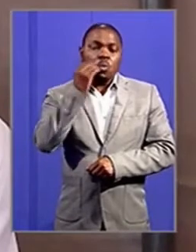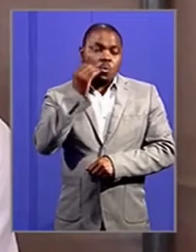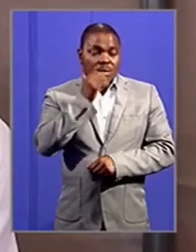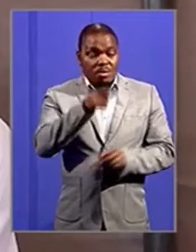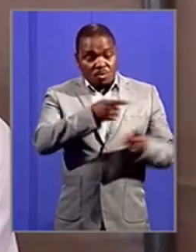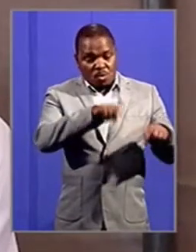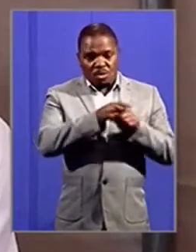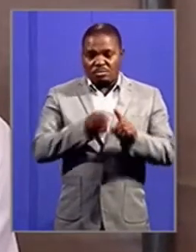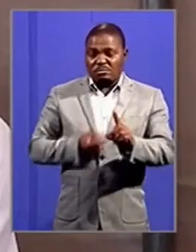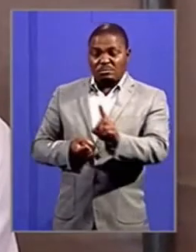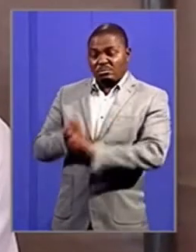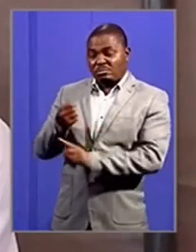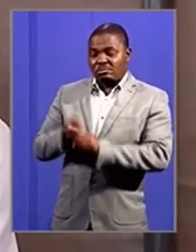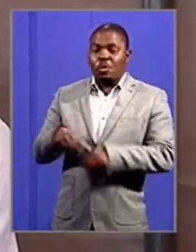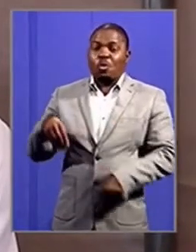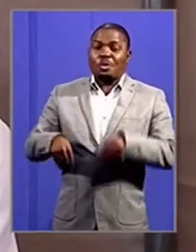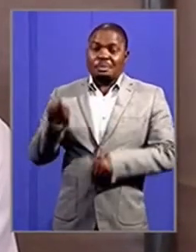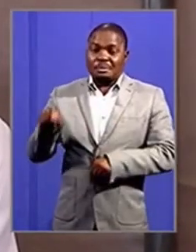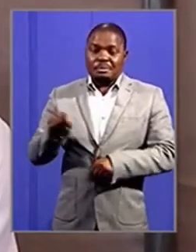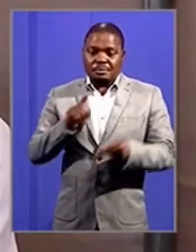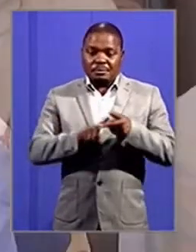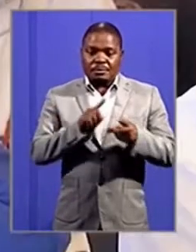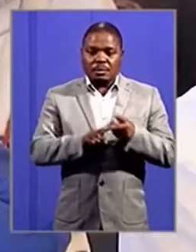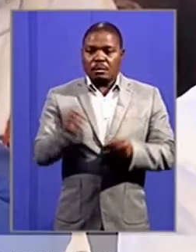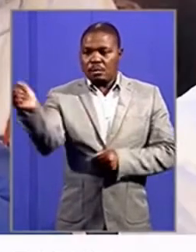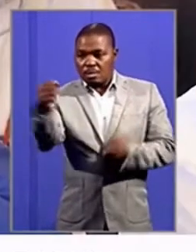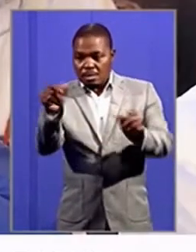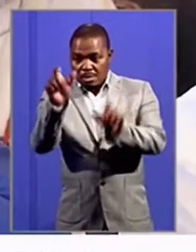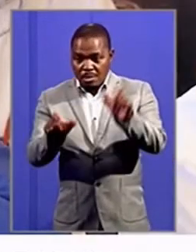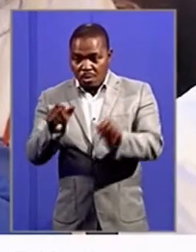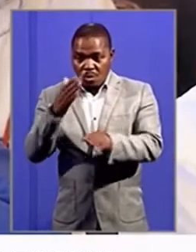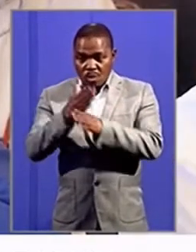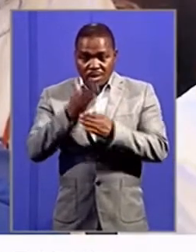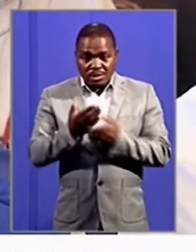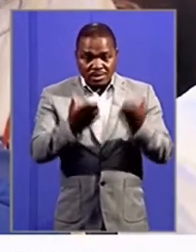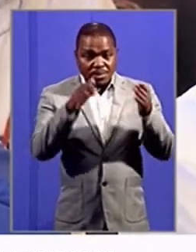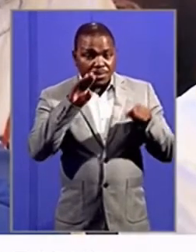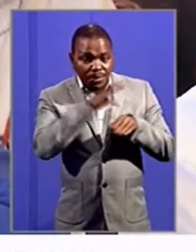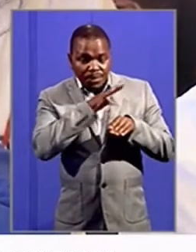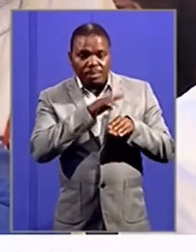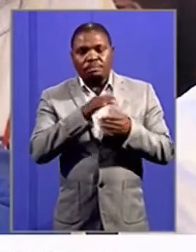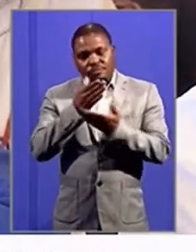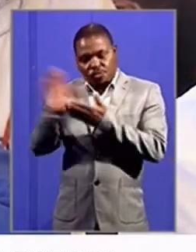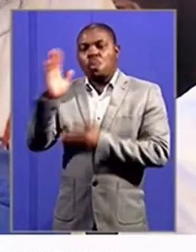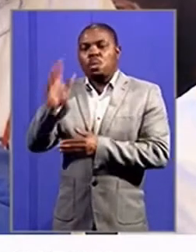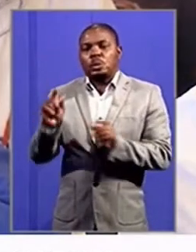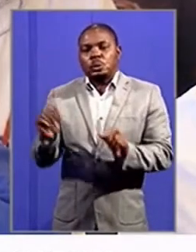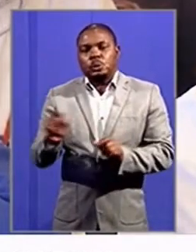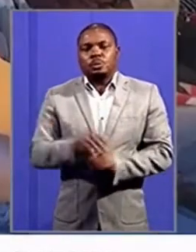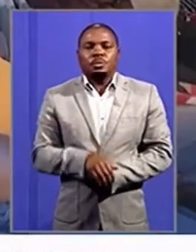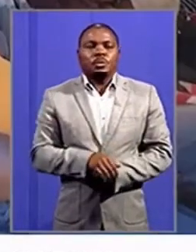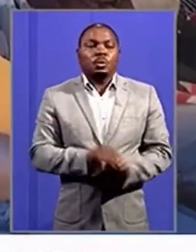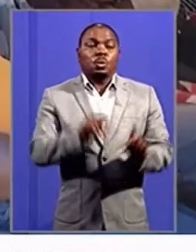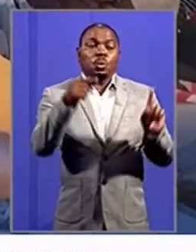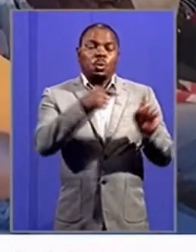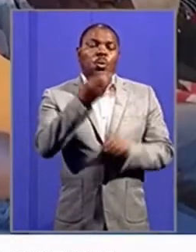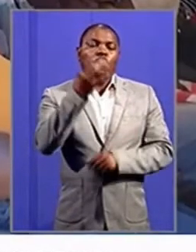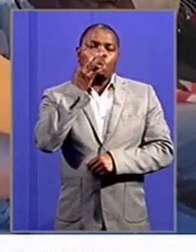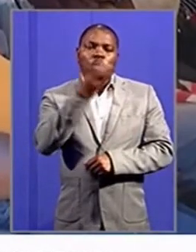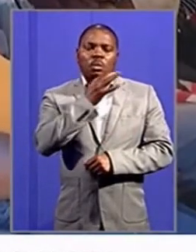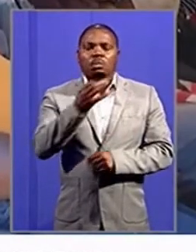bobodu. Barumiwa ba bone ba ba sa direleng baagi ba tla ntshiwa mo ditirong ka ponyo ya leitlho. Ramakatsa a re ba tlile